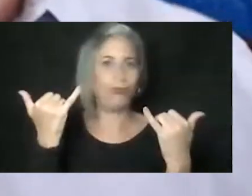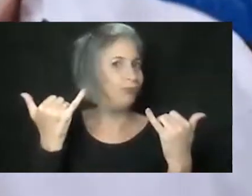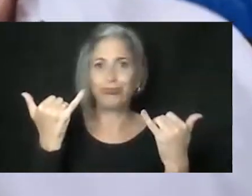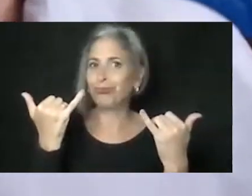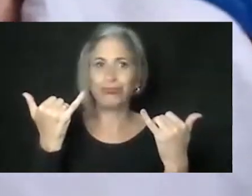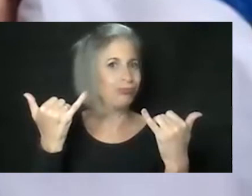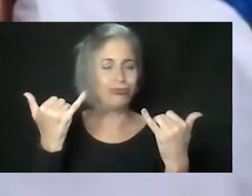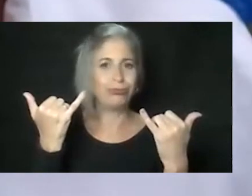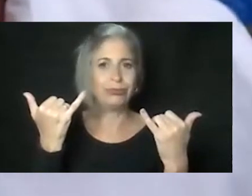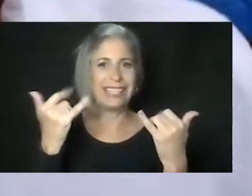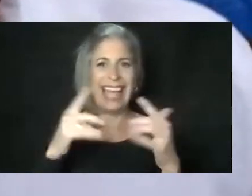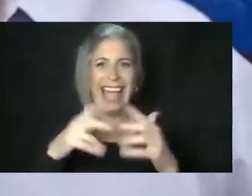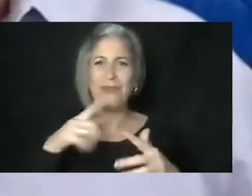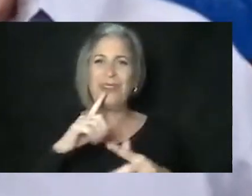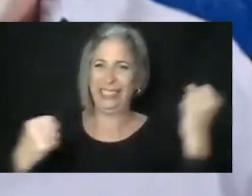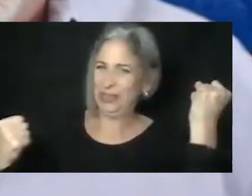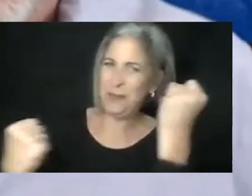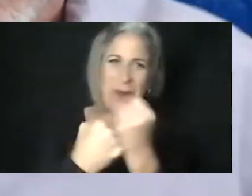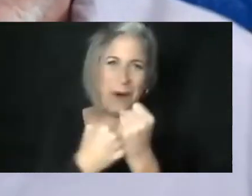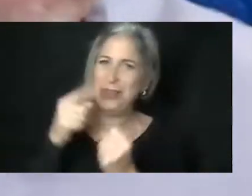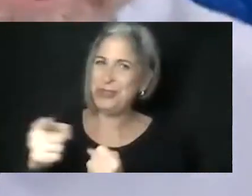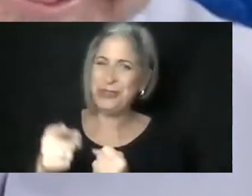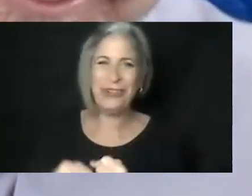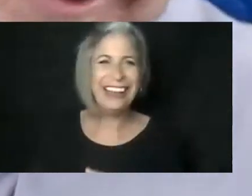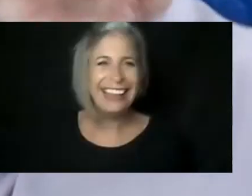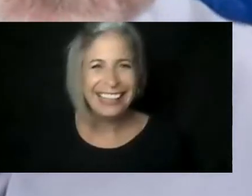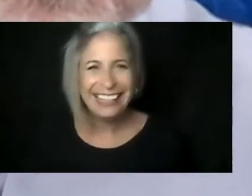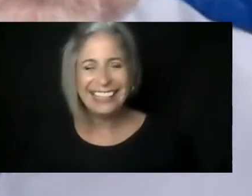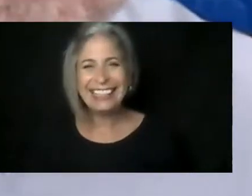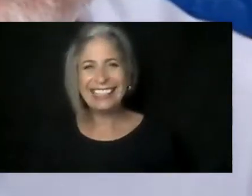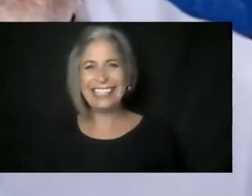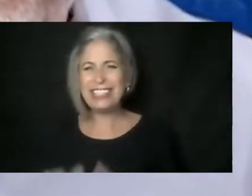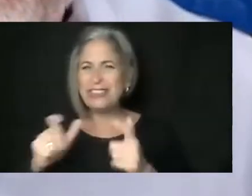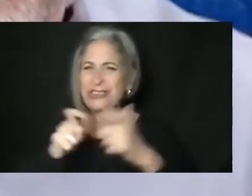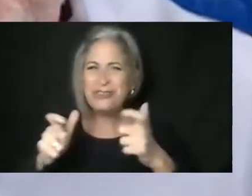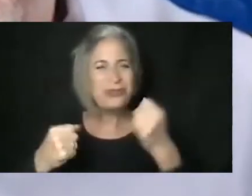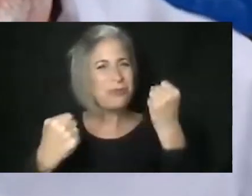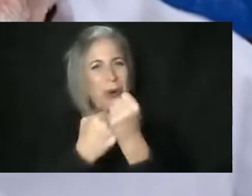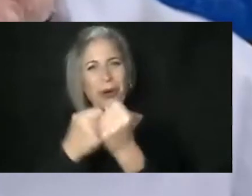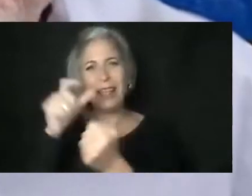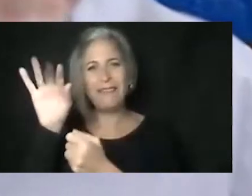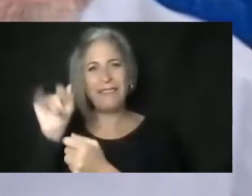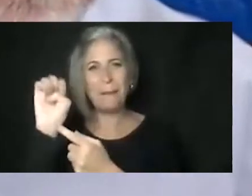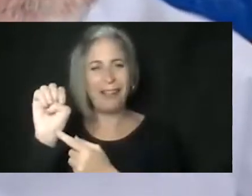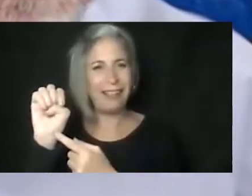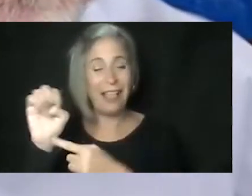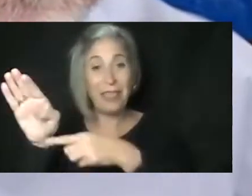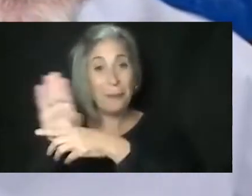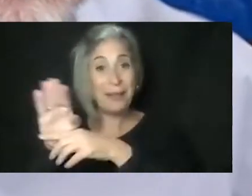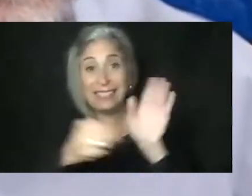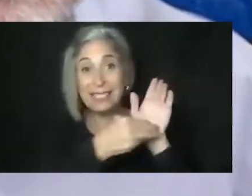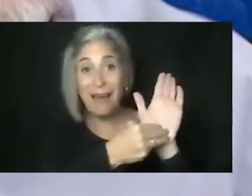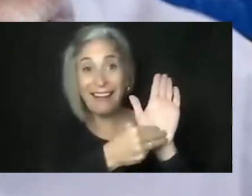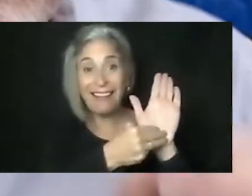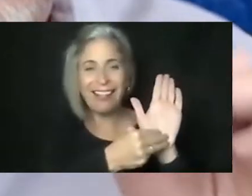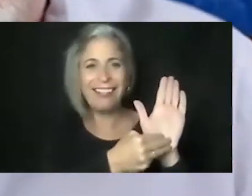I'm a huge fan of yours, if you can't tell already. A huge fan of what Fable is doing and the business model. And I see